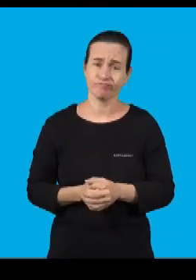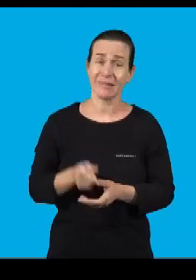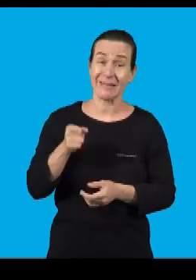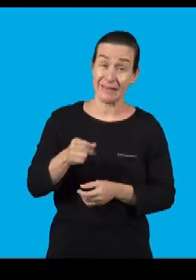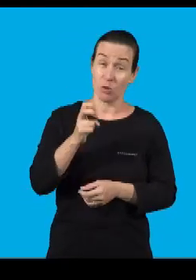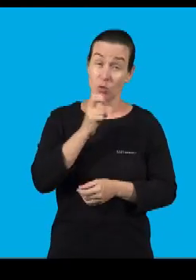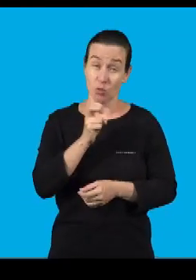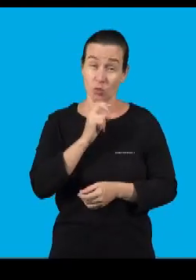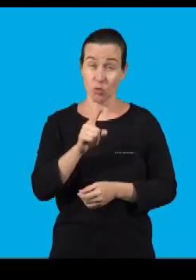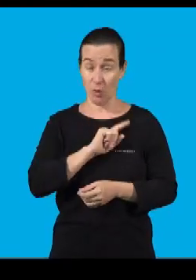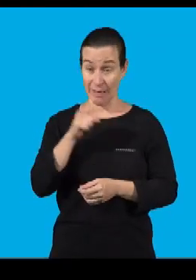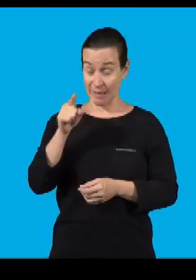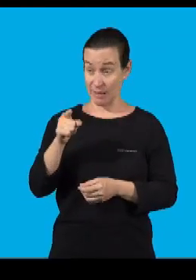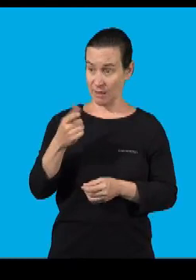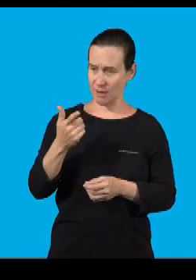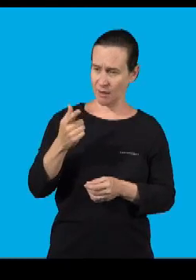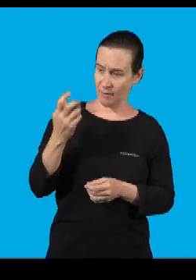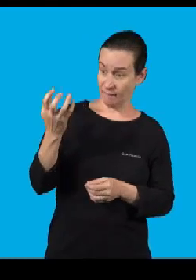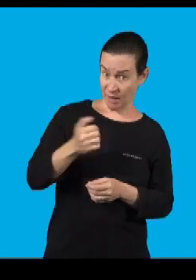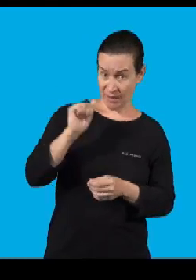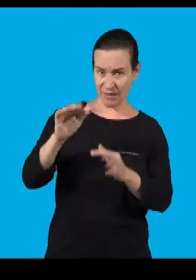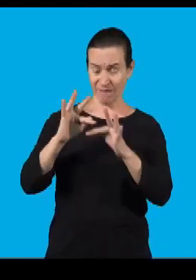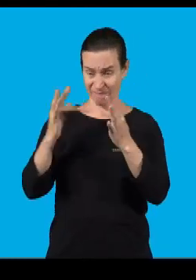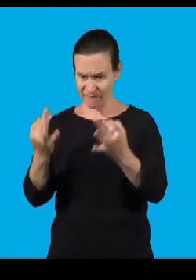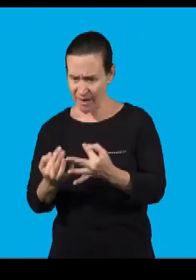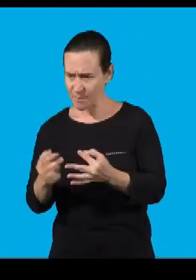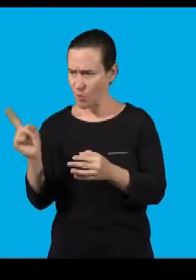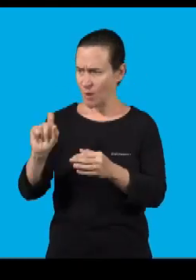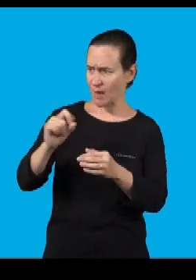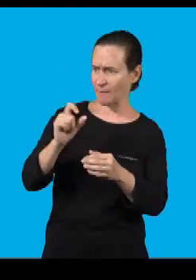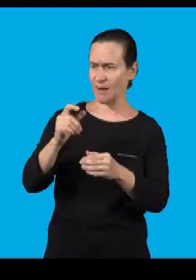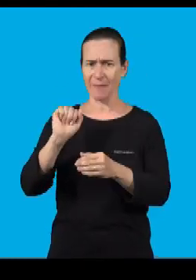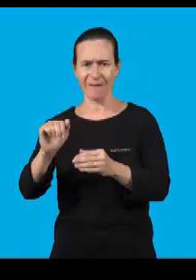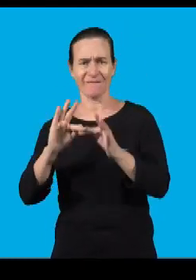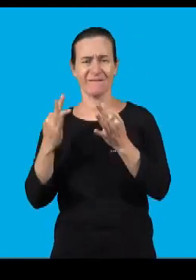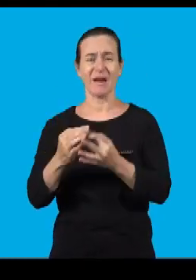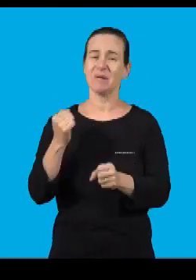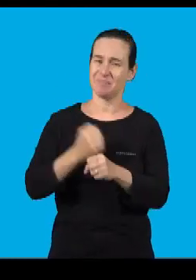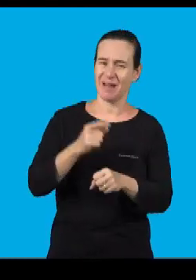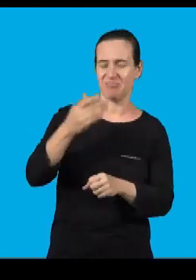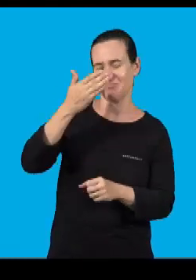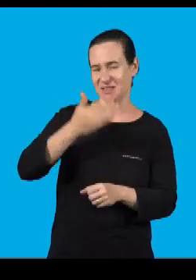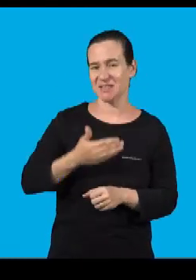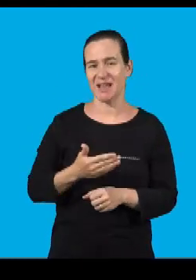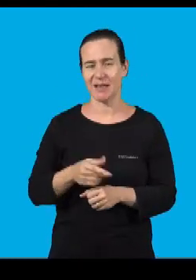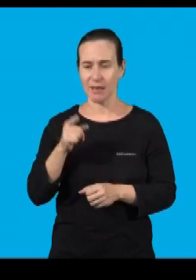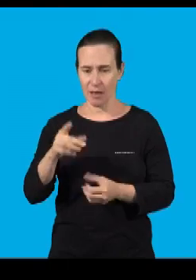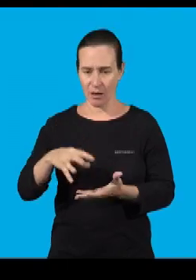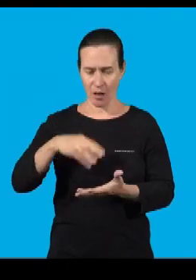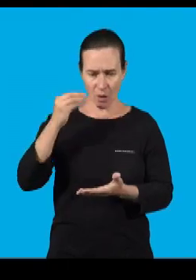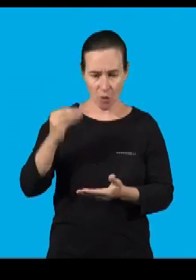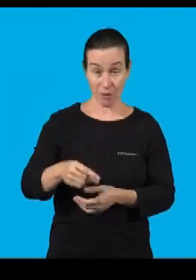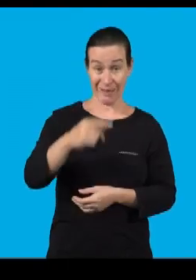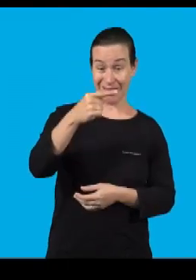this tone because what he discovers about his family members makes him sad, which means what he learned, all right,